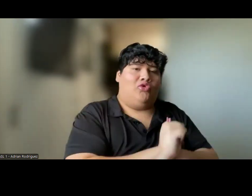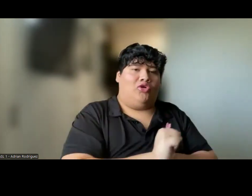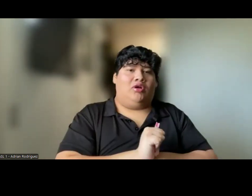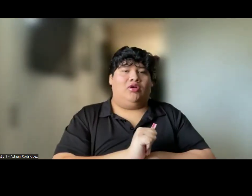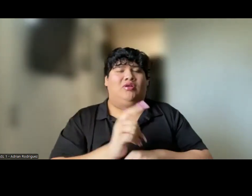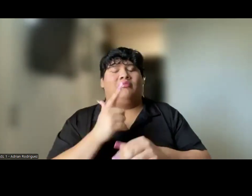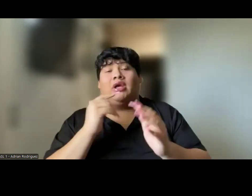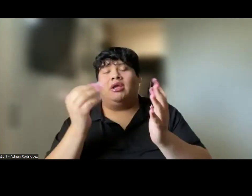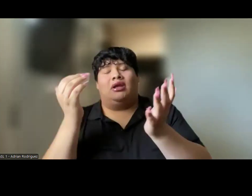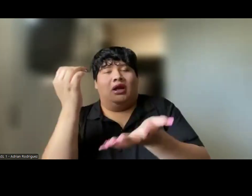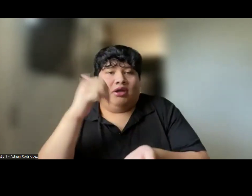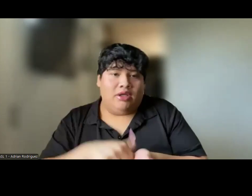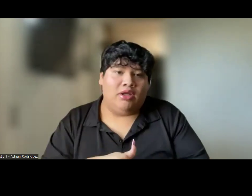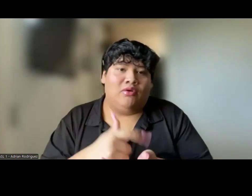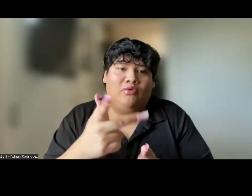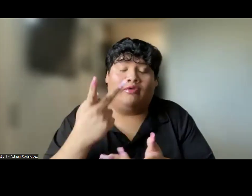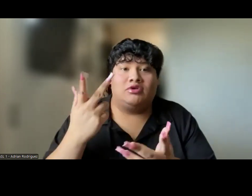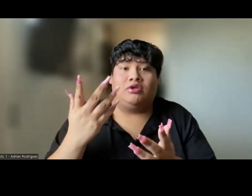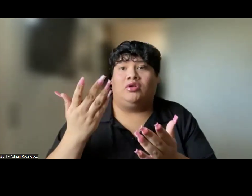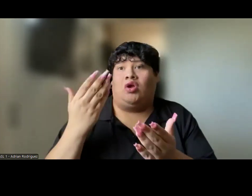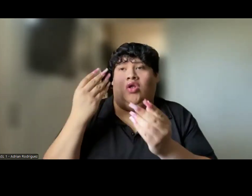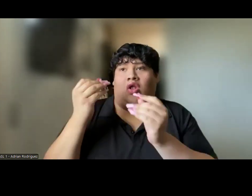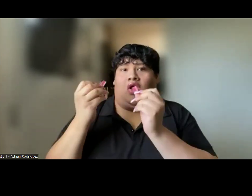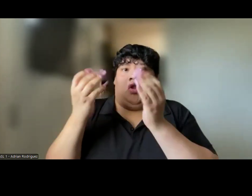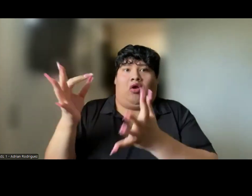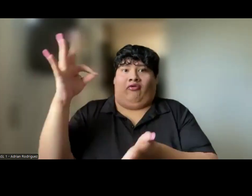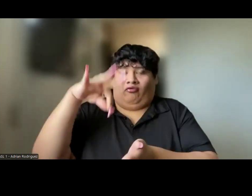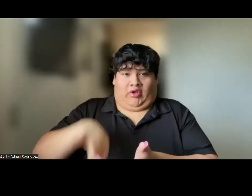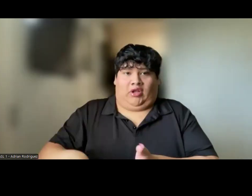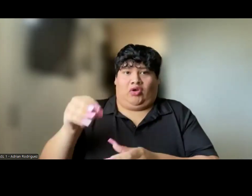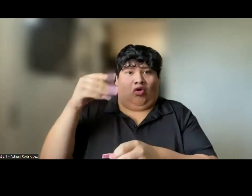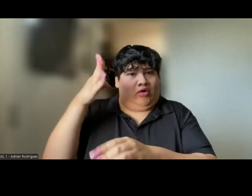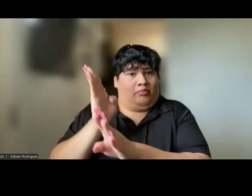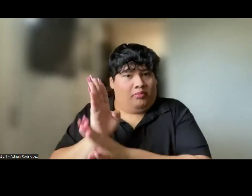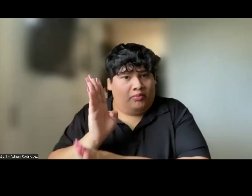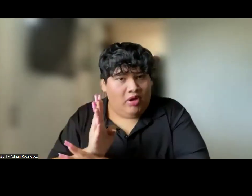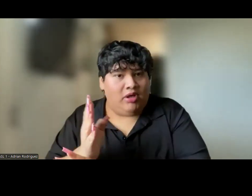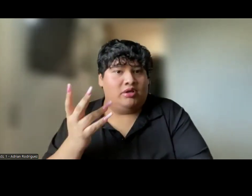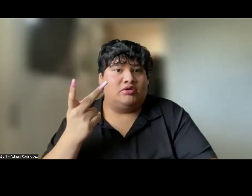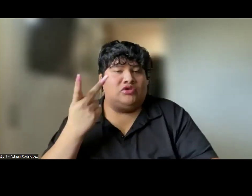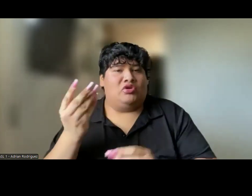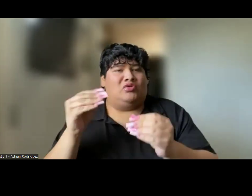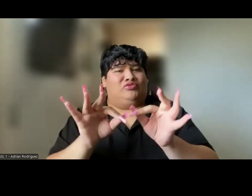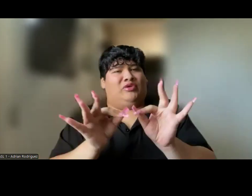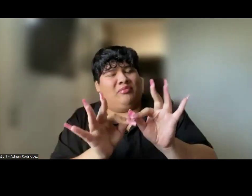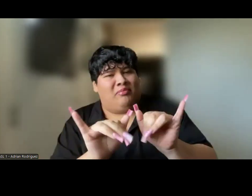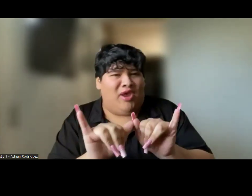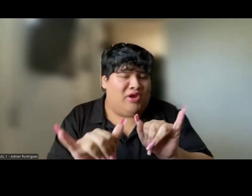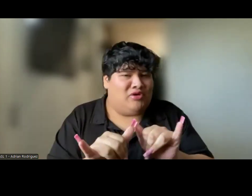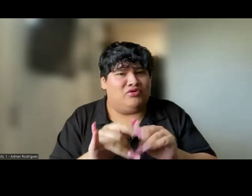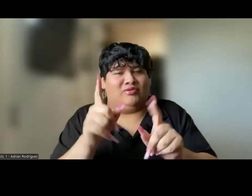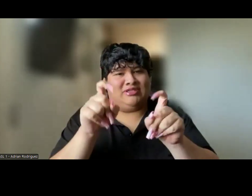But again, we have seen funding booms and busts. I mean, I guess if funding and investment are like the only measure that we're going to be testing